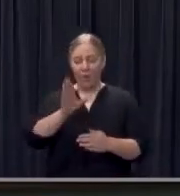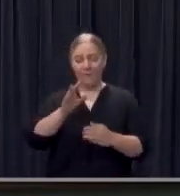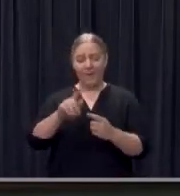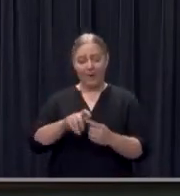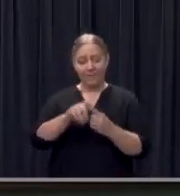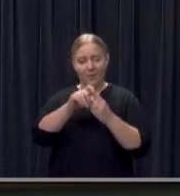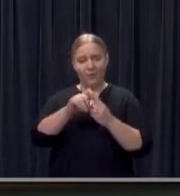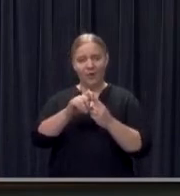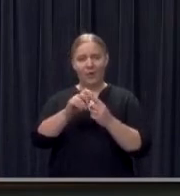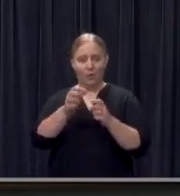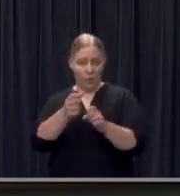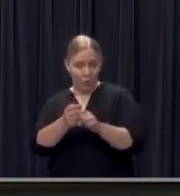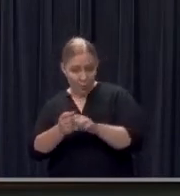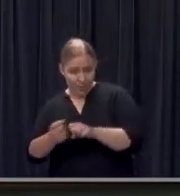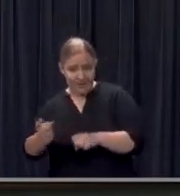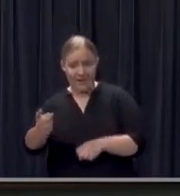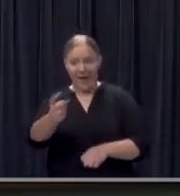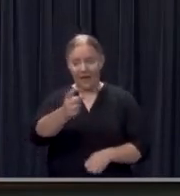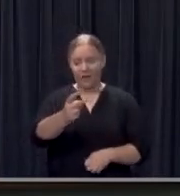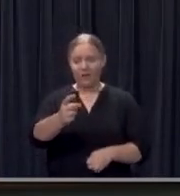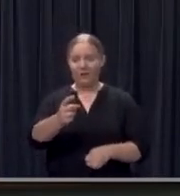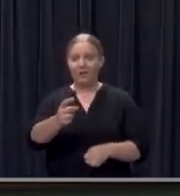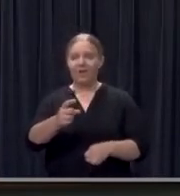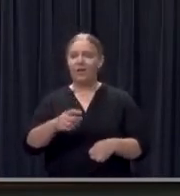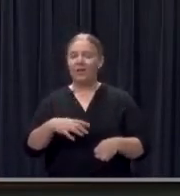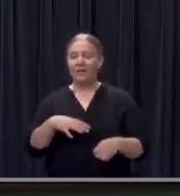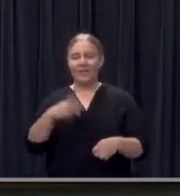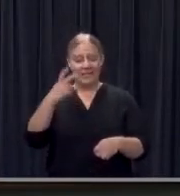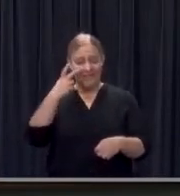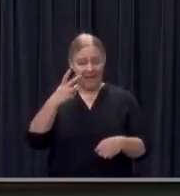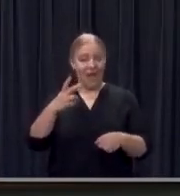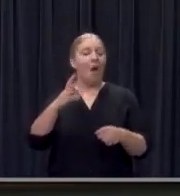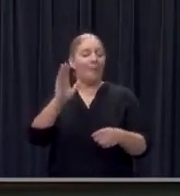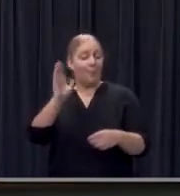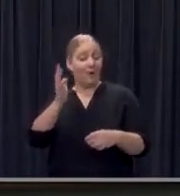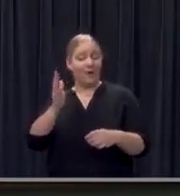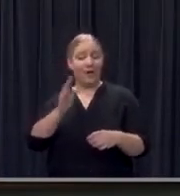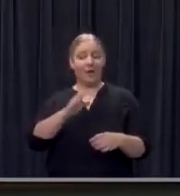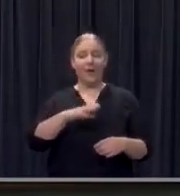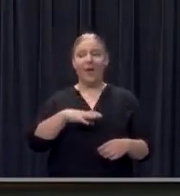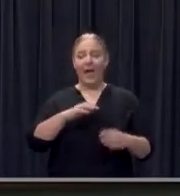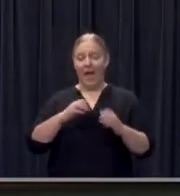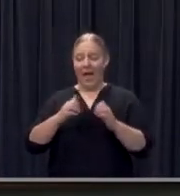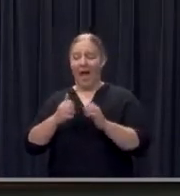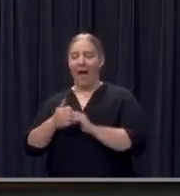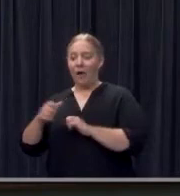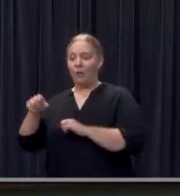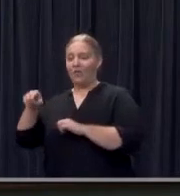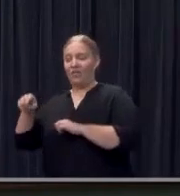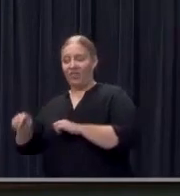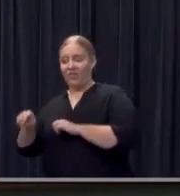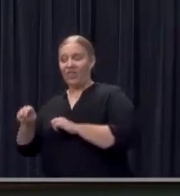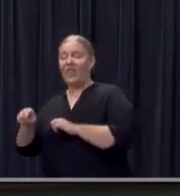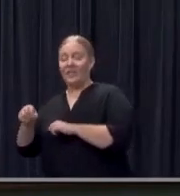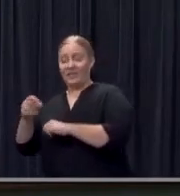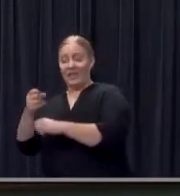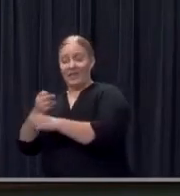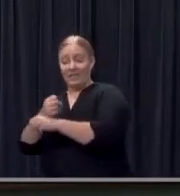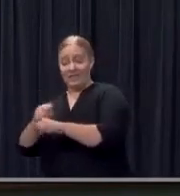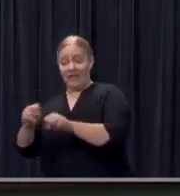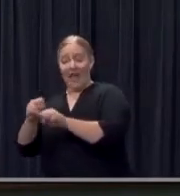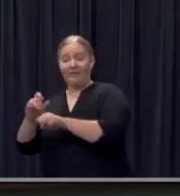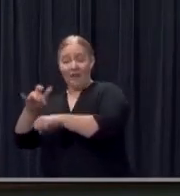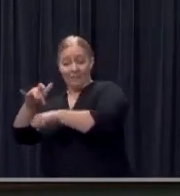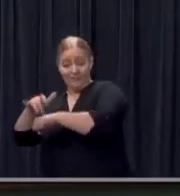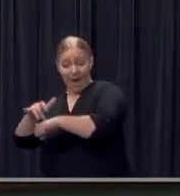about a year to be able to cross-pollinate a presentation that says, how has this changed and how the schools